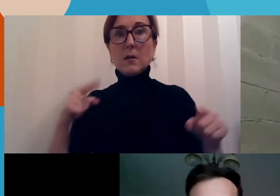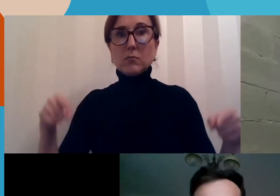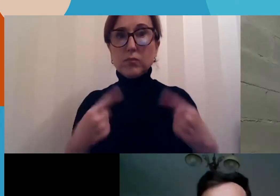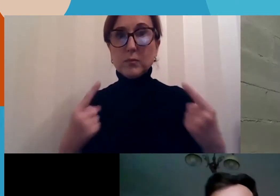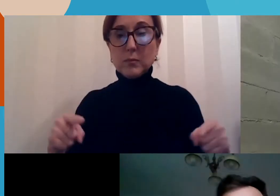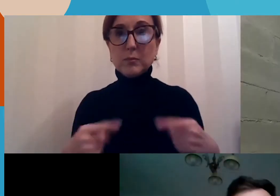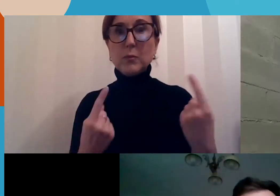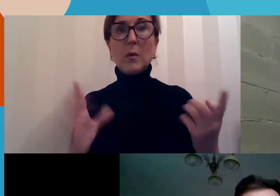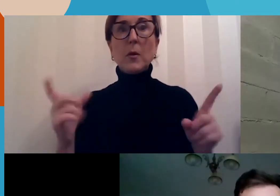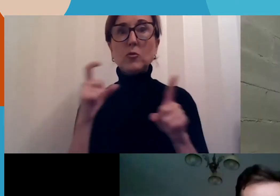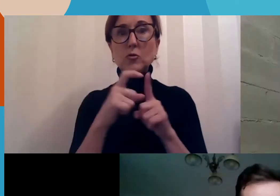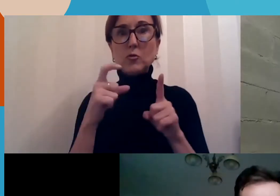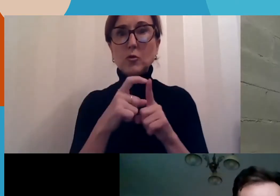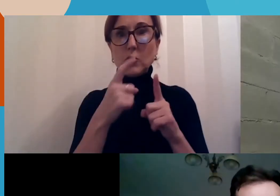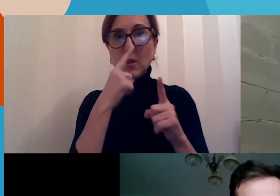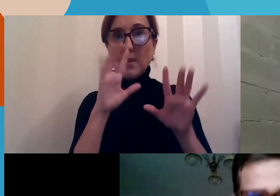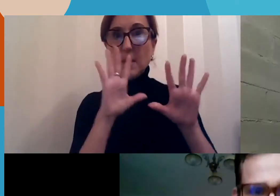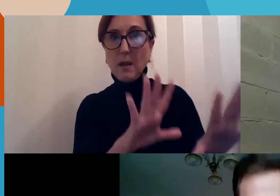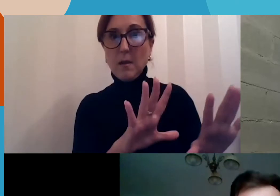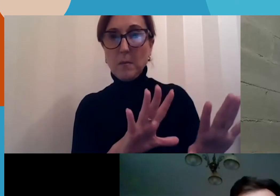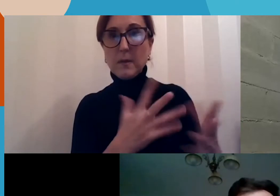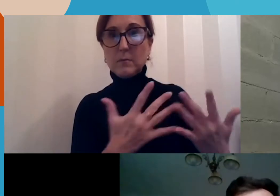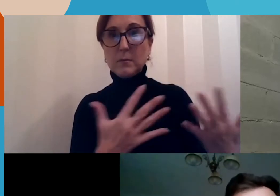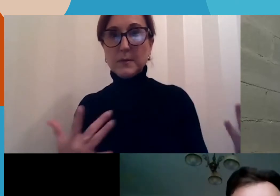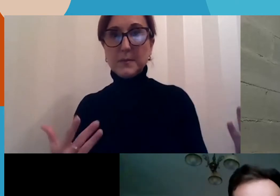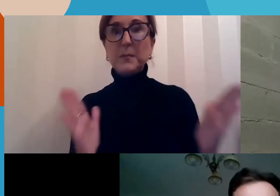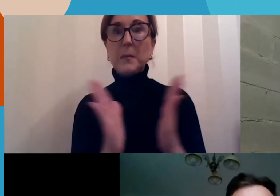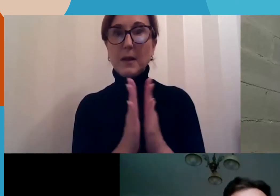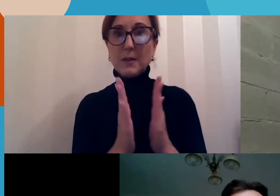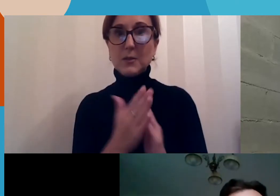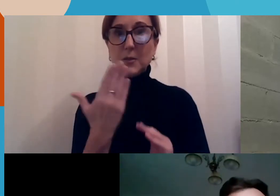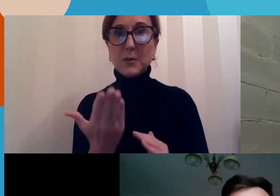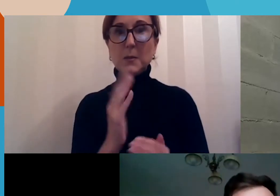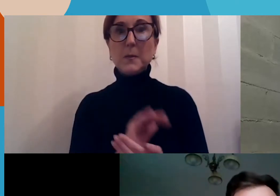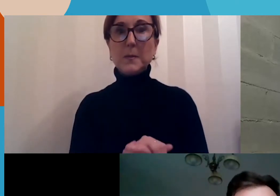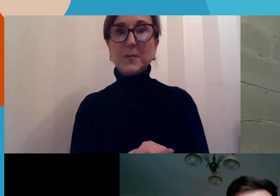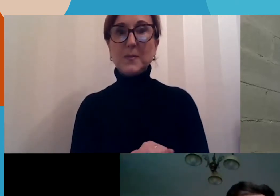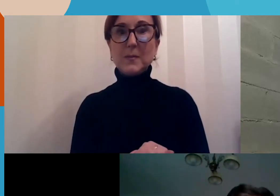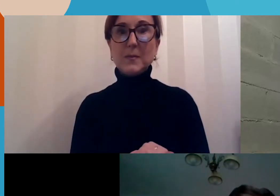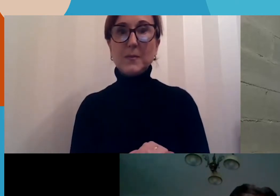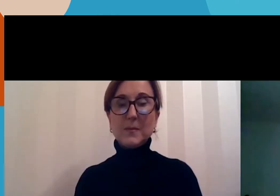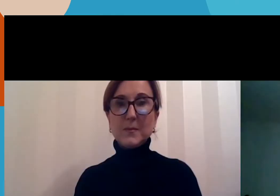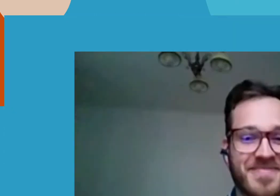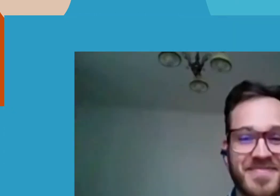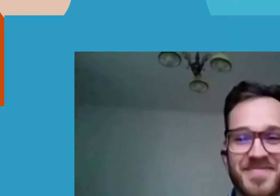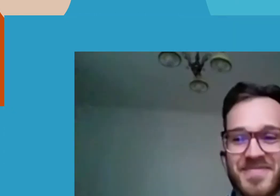the OSCE Office for Democratic Institutions and Human Rights. So, Mr. Kundrak, the floor is